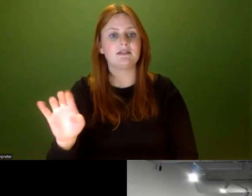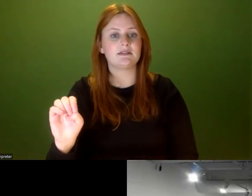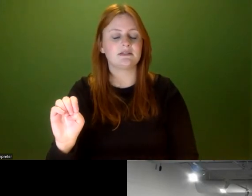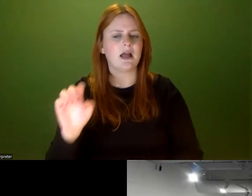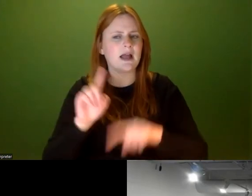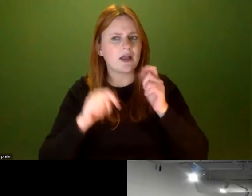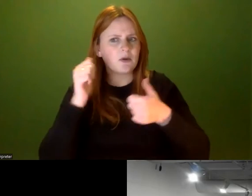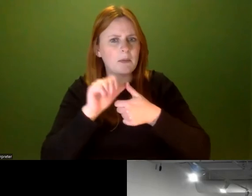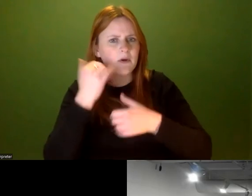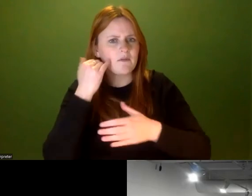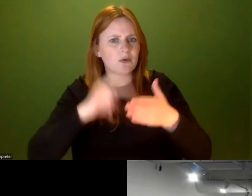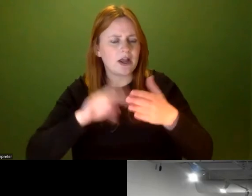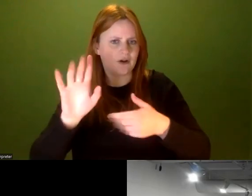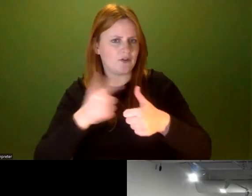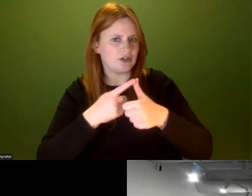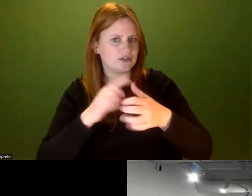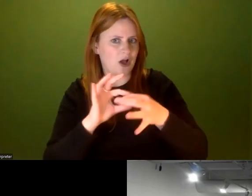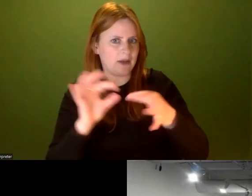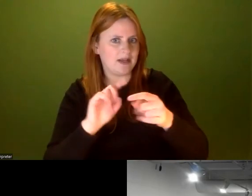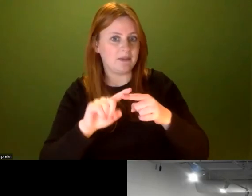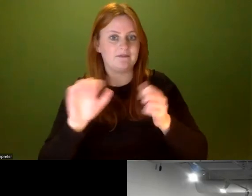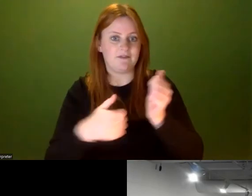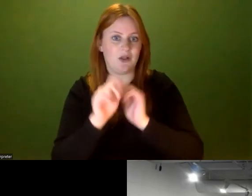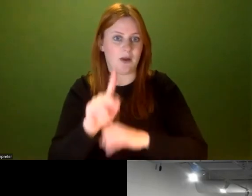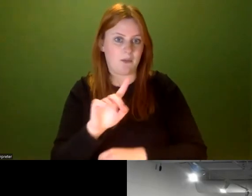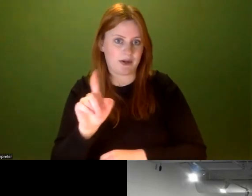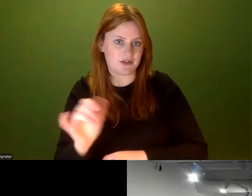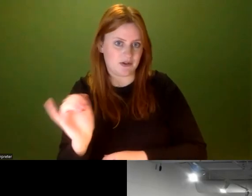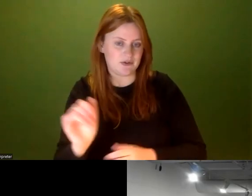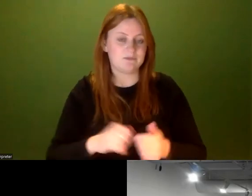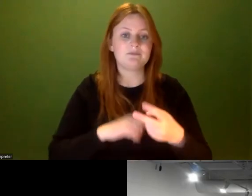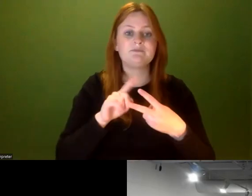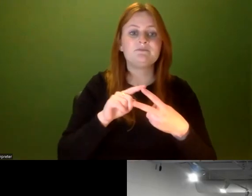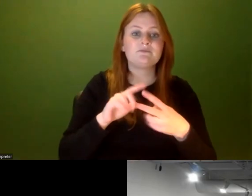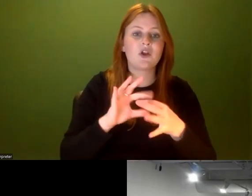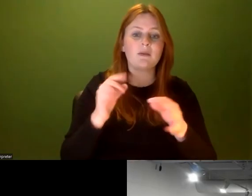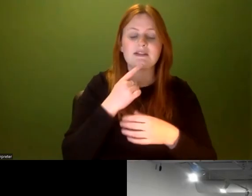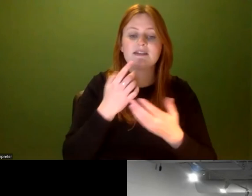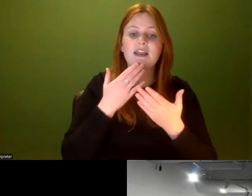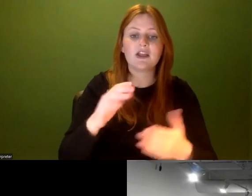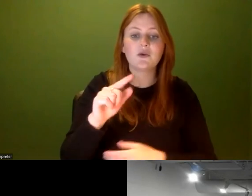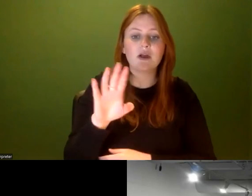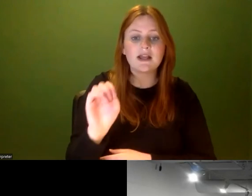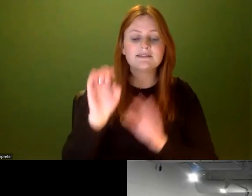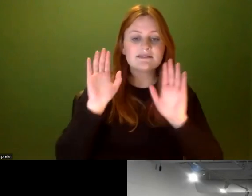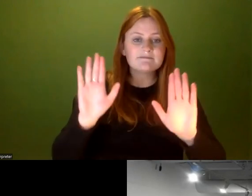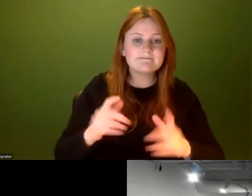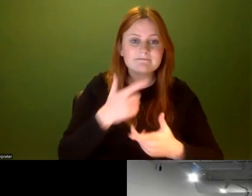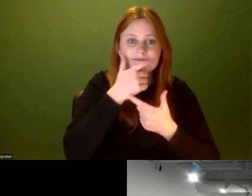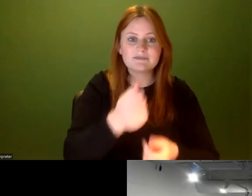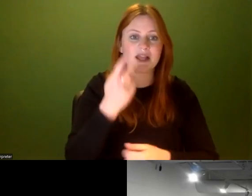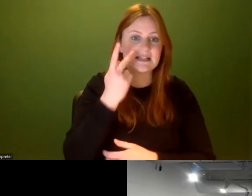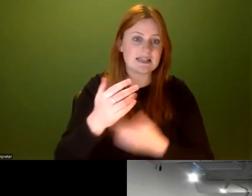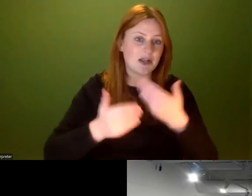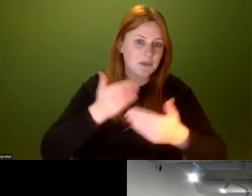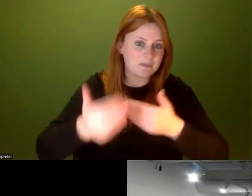read Susan's first comment, but then there's a follow-up question. So first says, thank you, Grace. That was so interesting to see the progression of your works and your thoughts